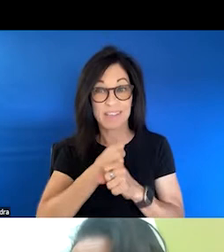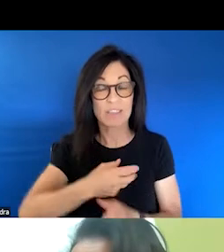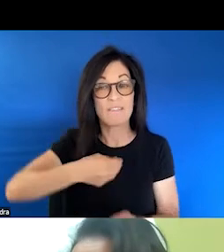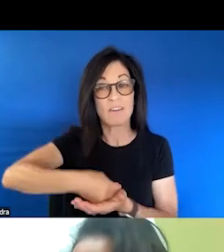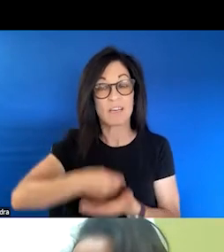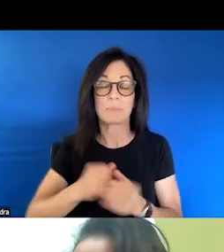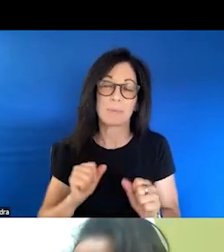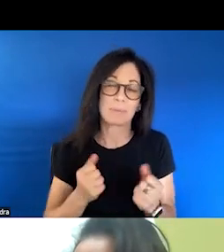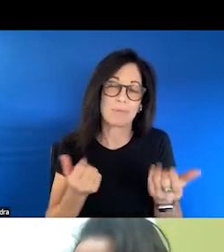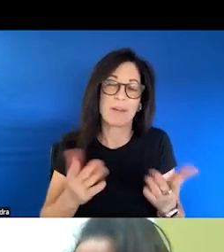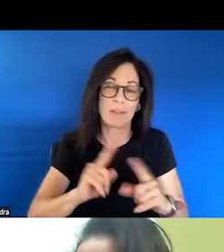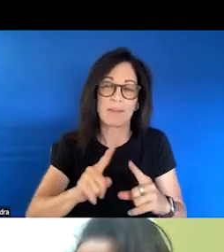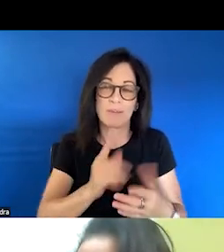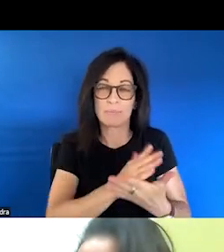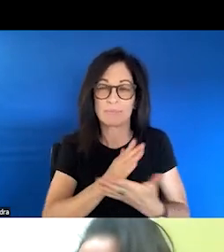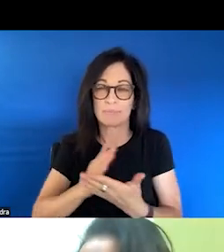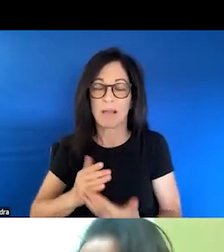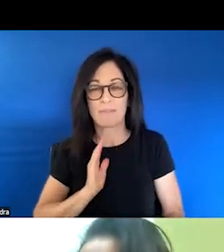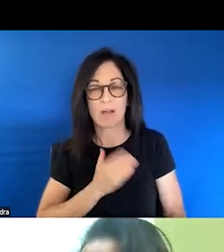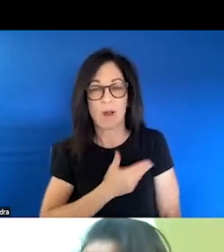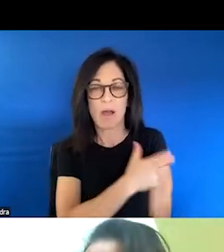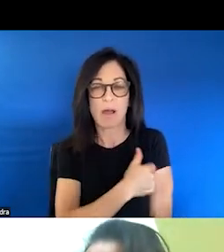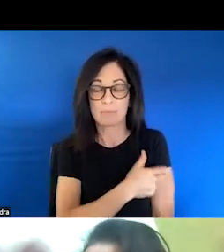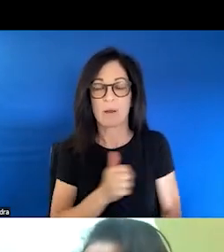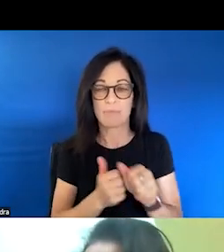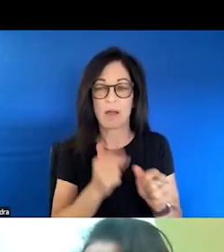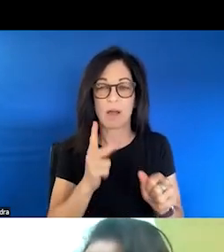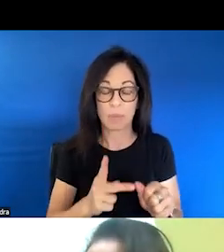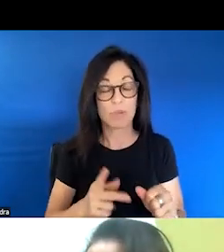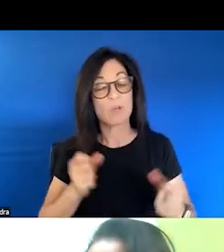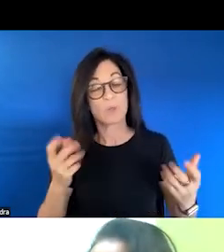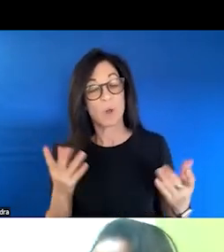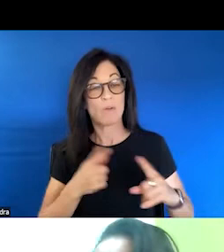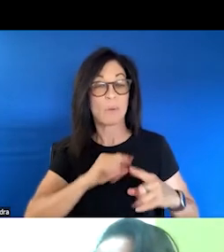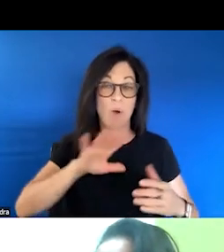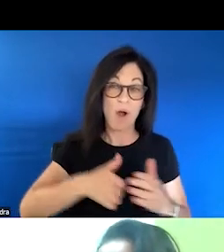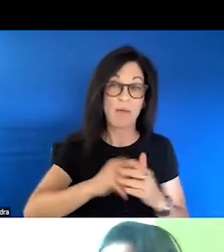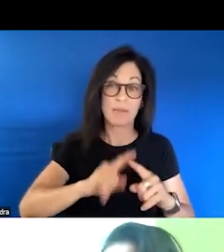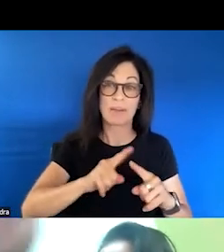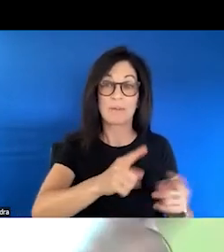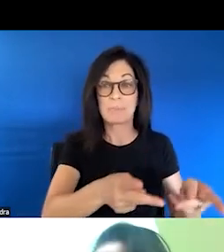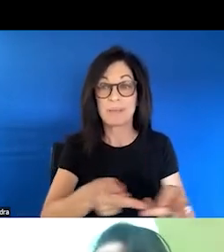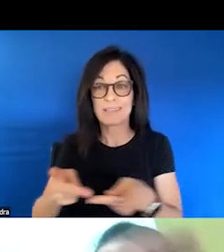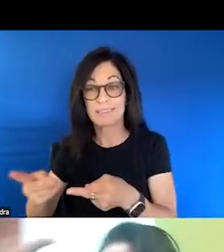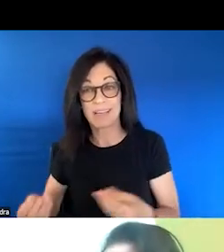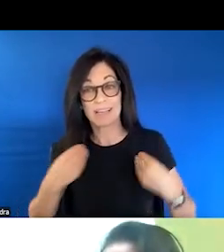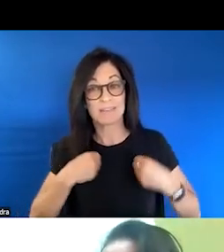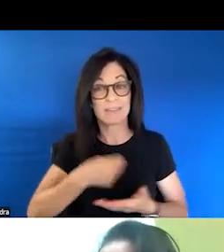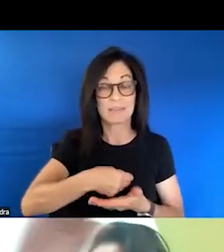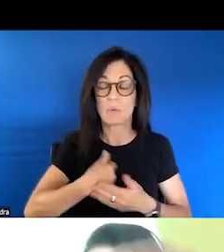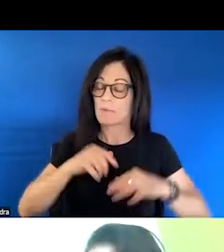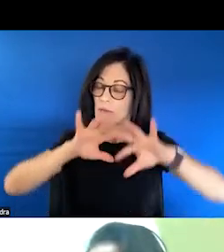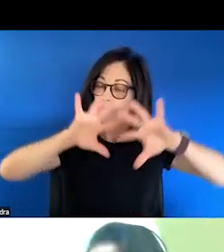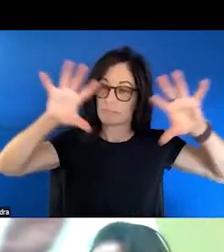different components of hospital follow-up. So between all the sources, we have a very comprehensive umbrella